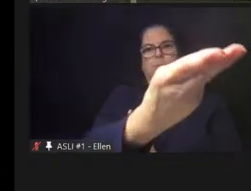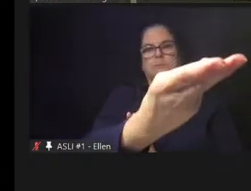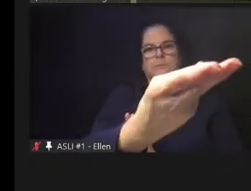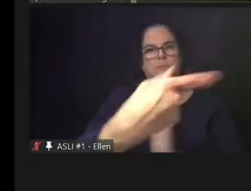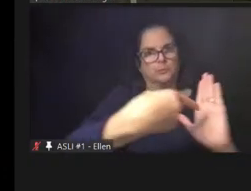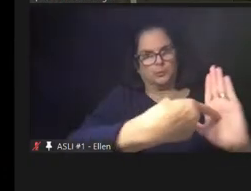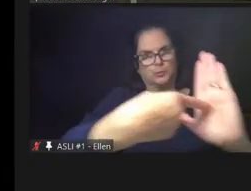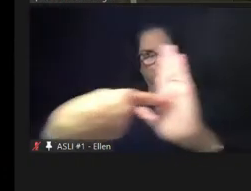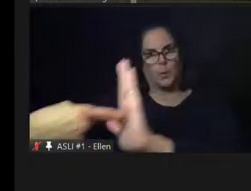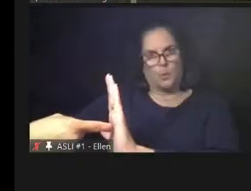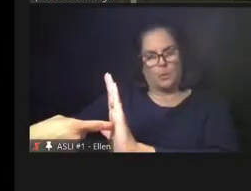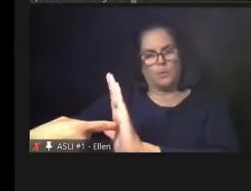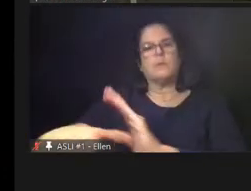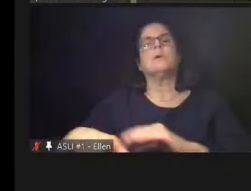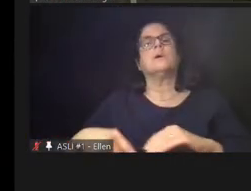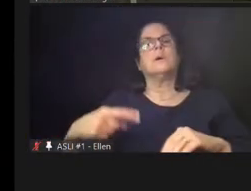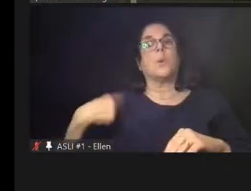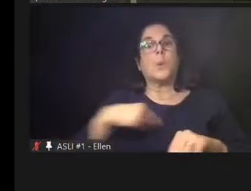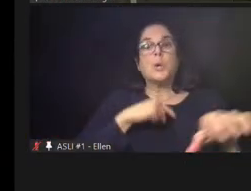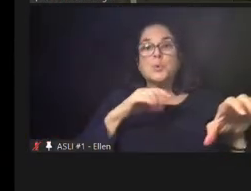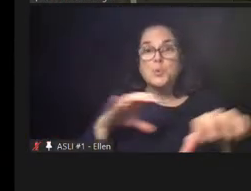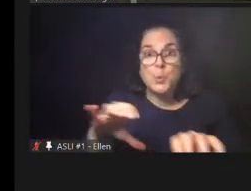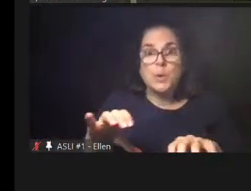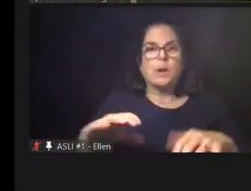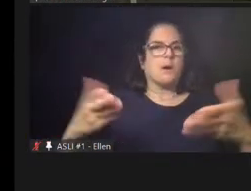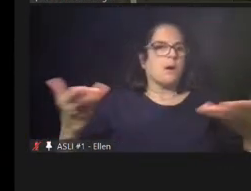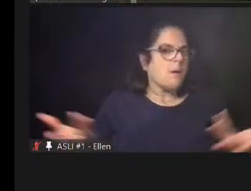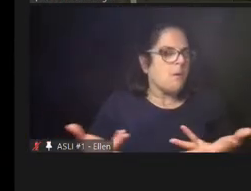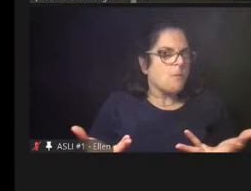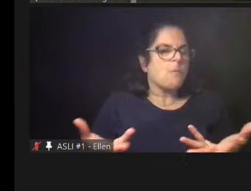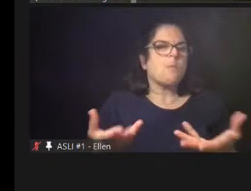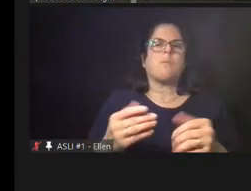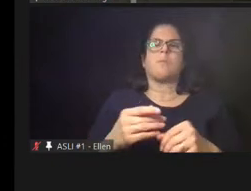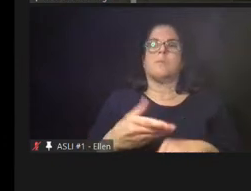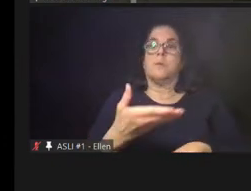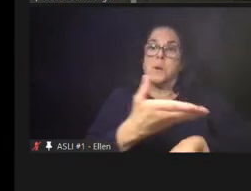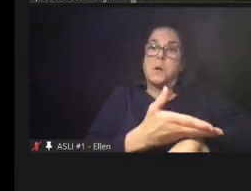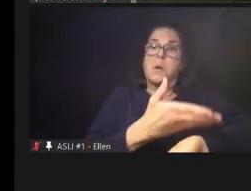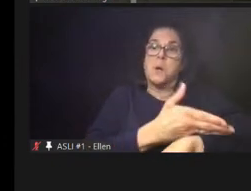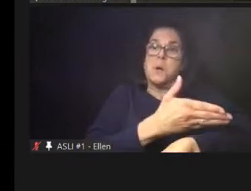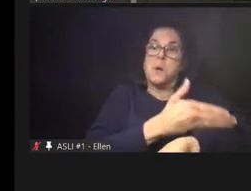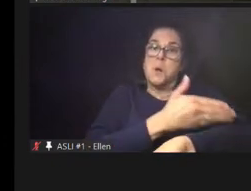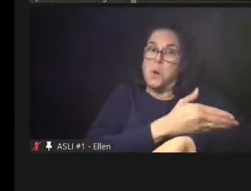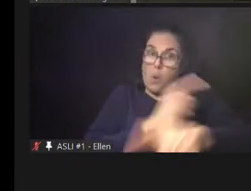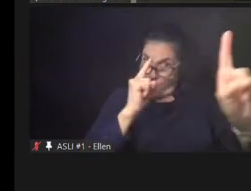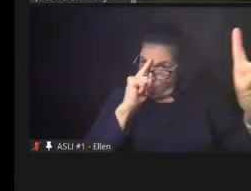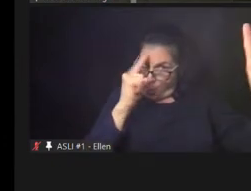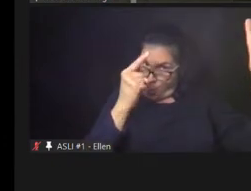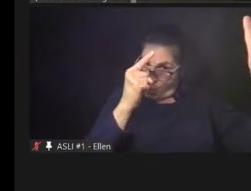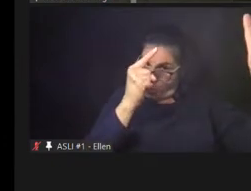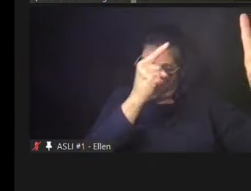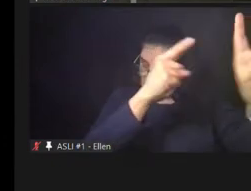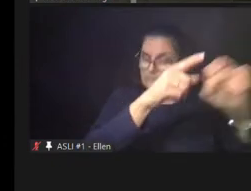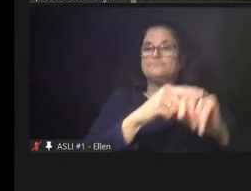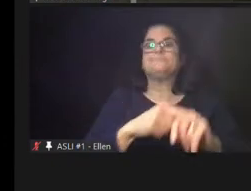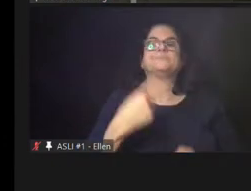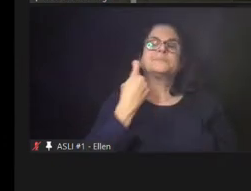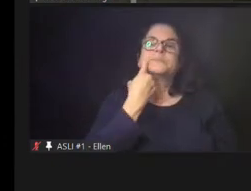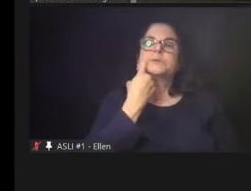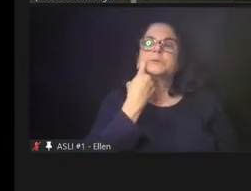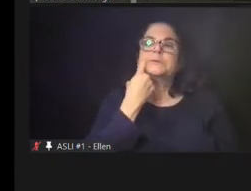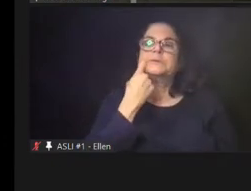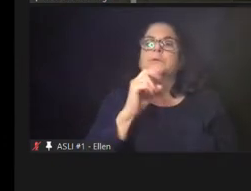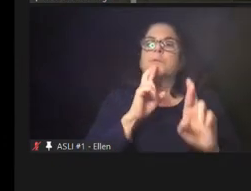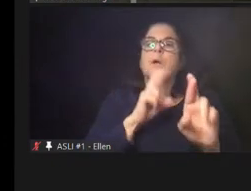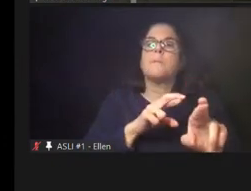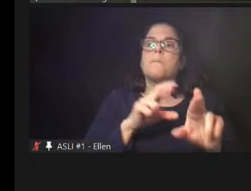we are doing, how we are doing it, and what progress we're making towards our accomplished goals. Our most recent report card